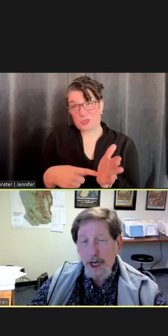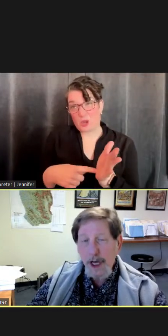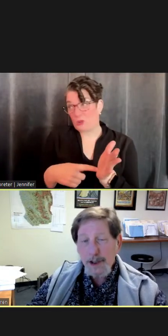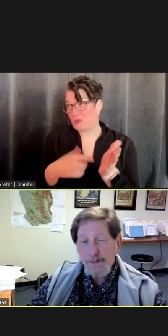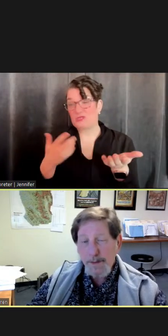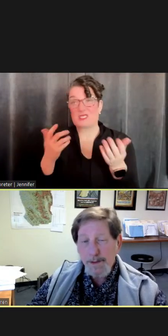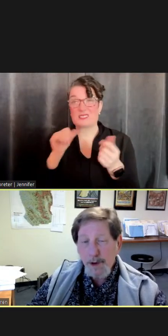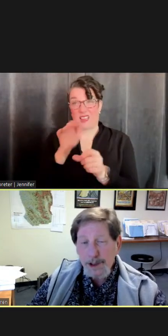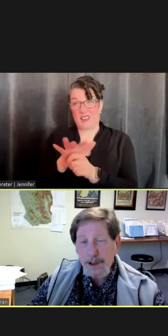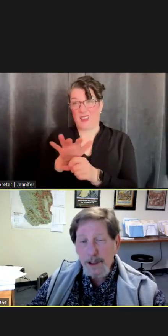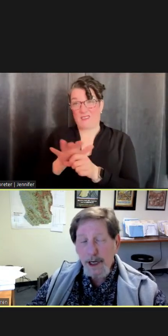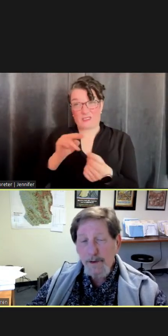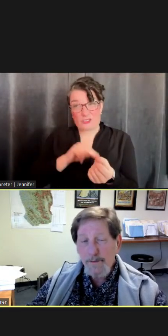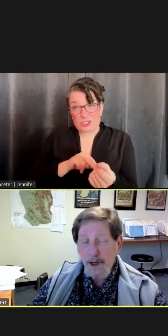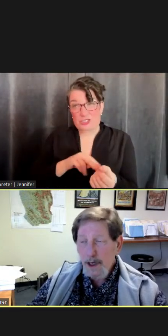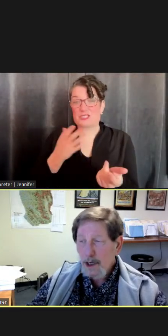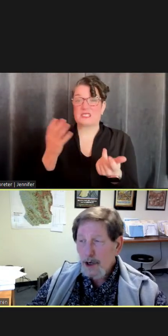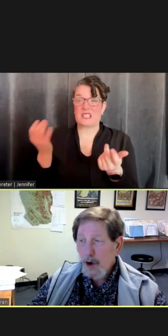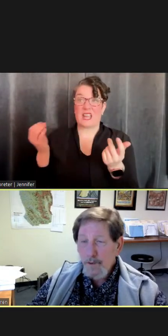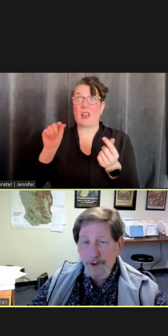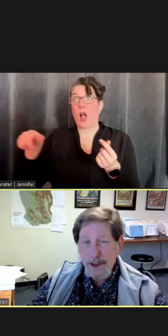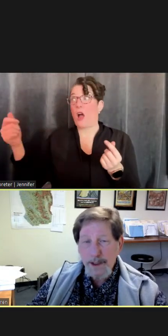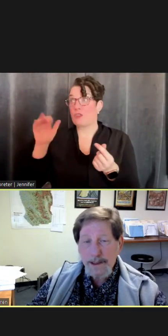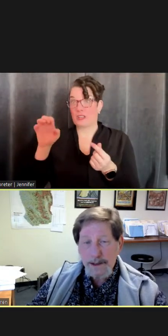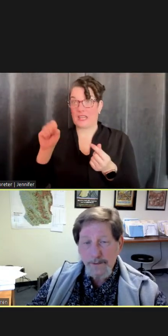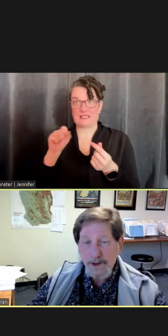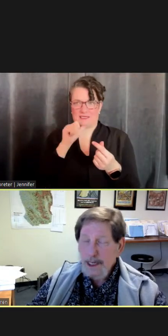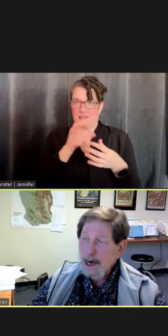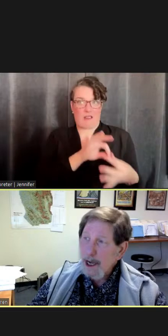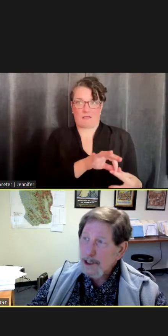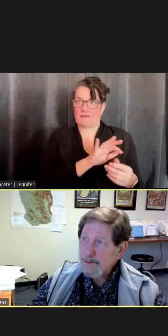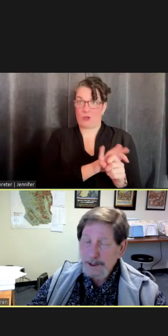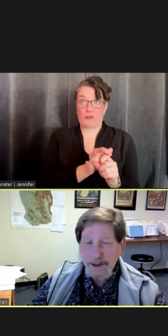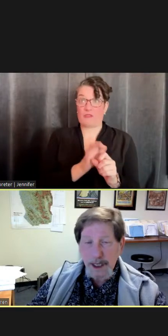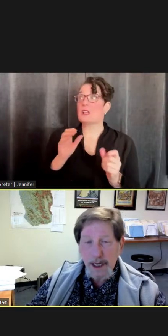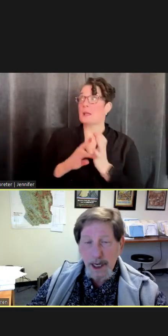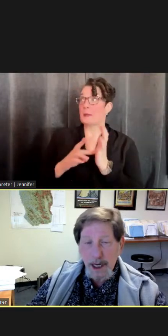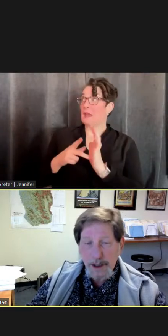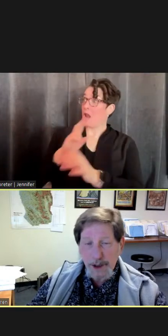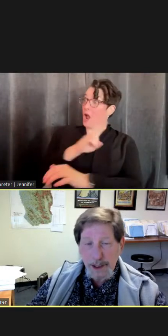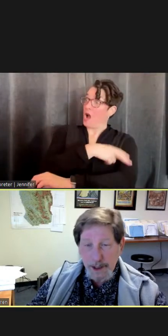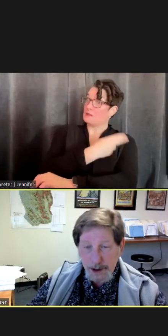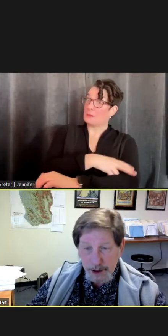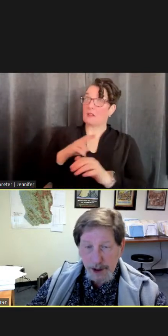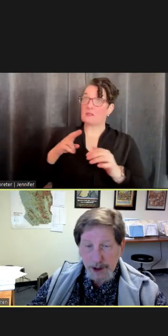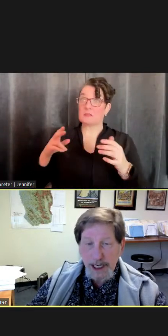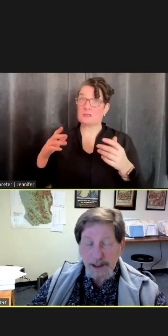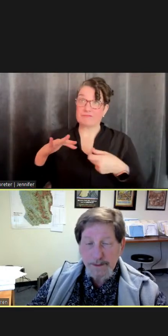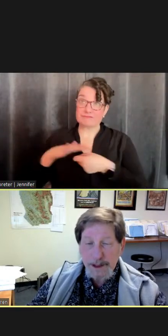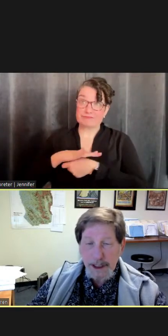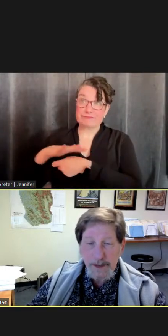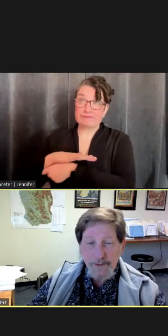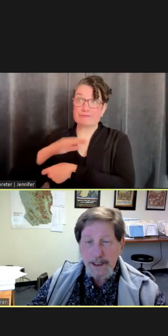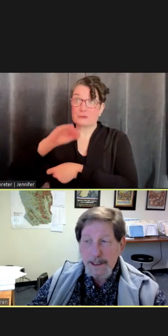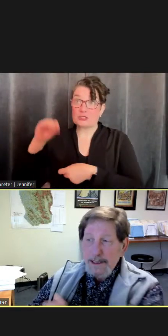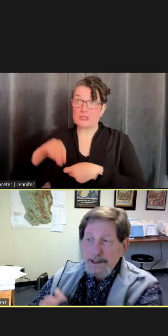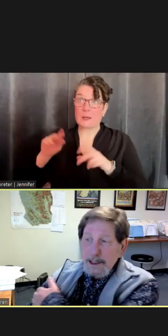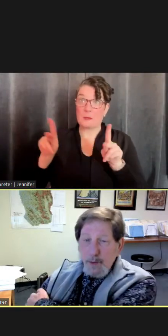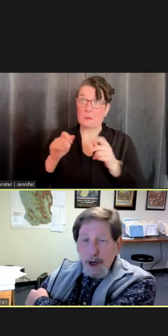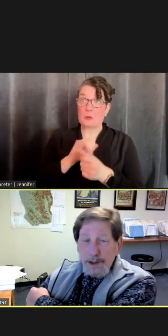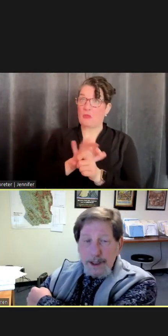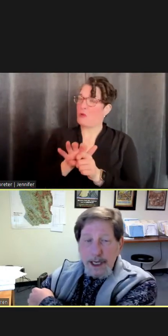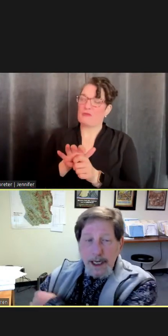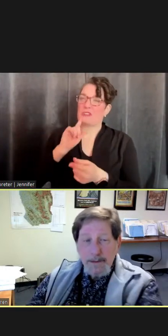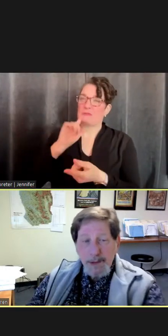cases. So the proportion of COVID that's filling our hospitals during this surge has been significantly less